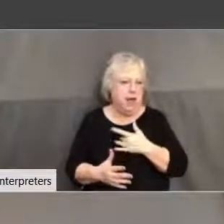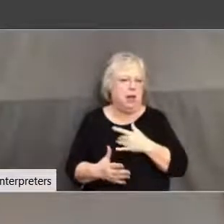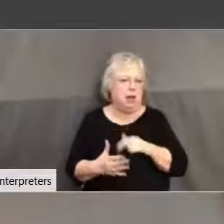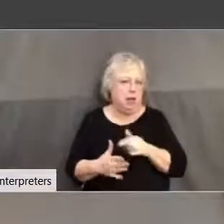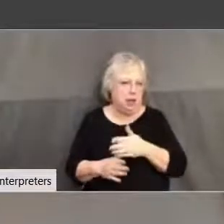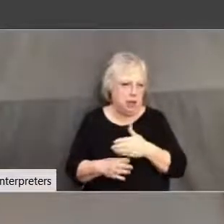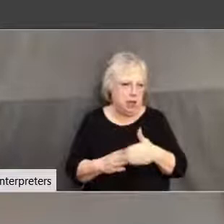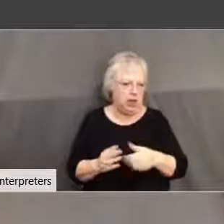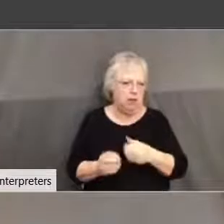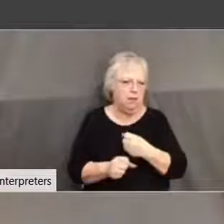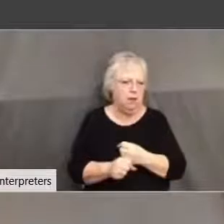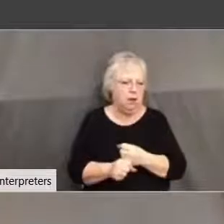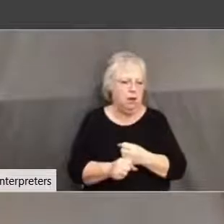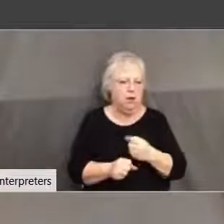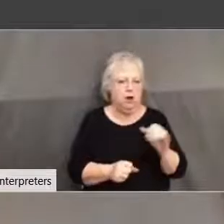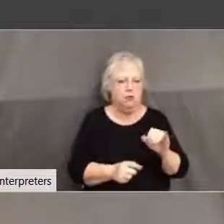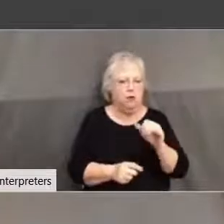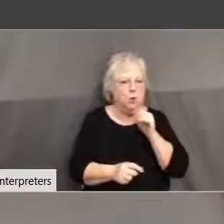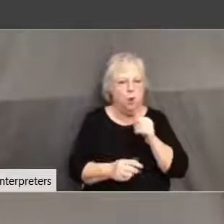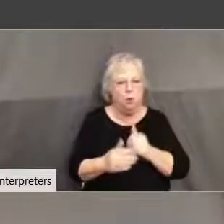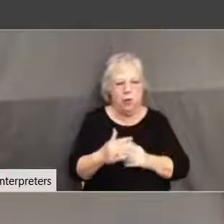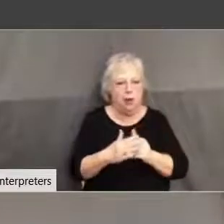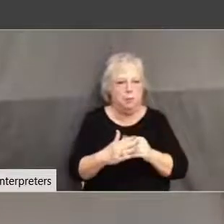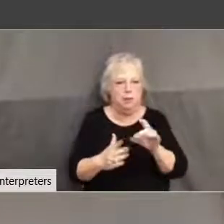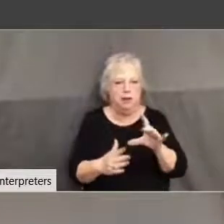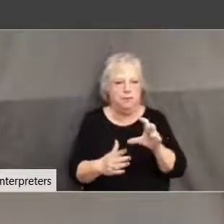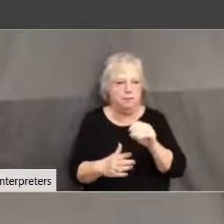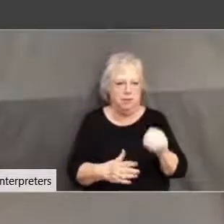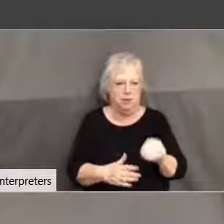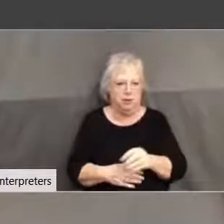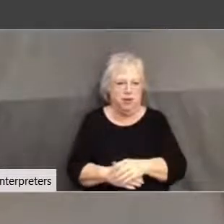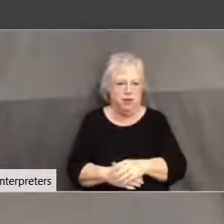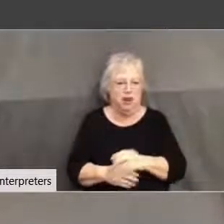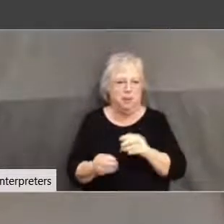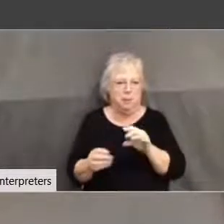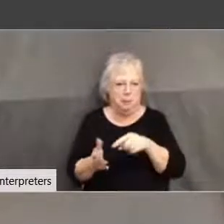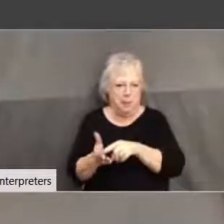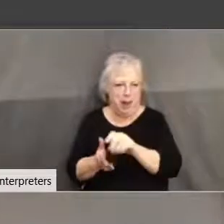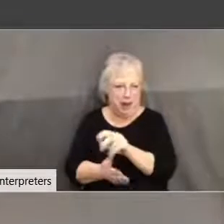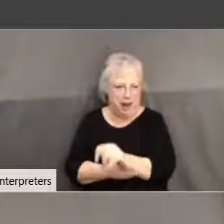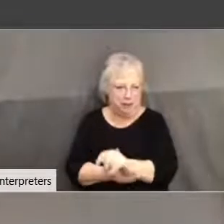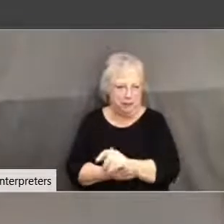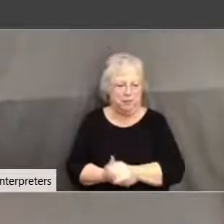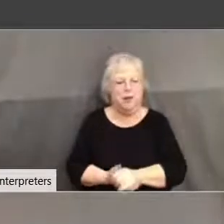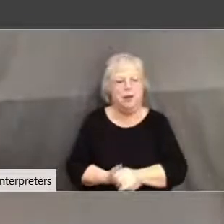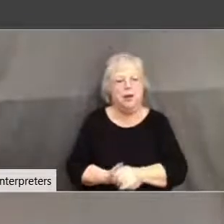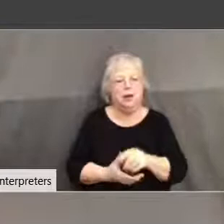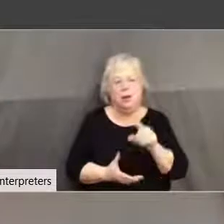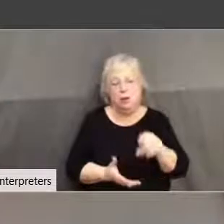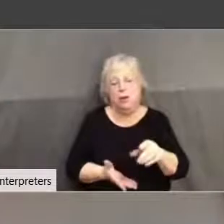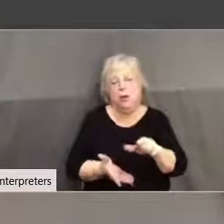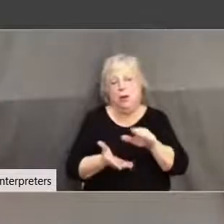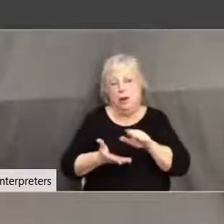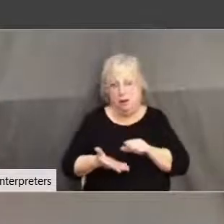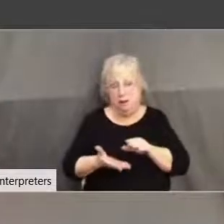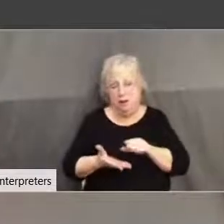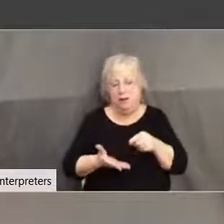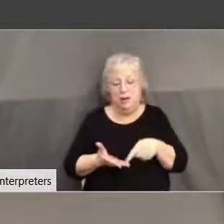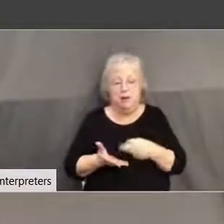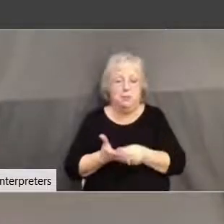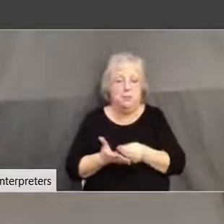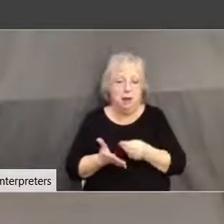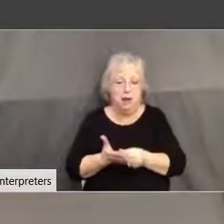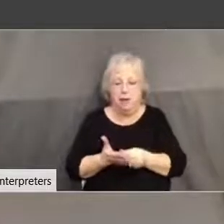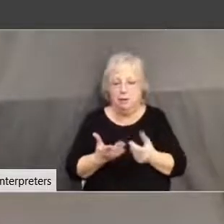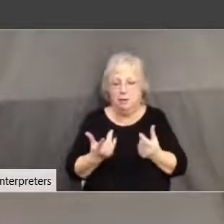they're not gonna get up to 85%. So they're giving us this money, and what that